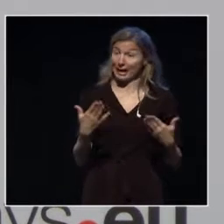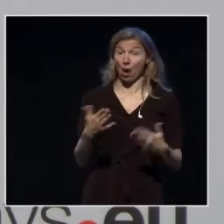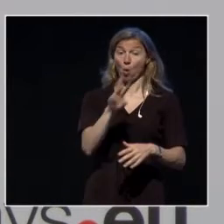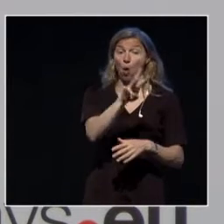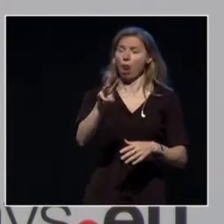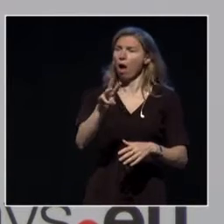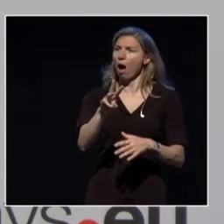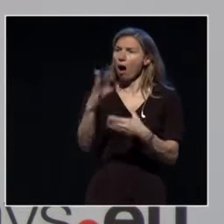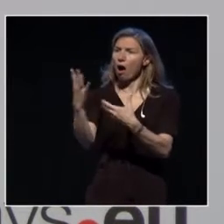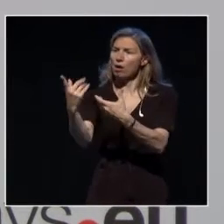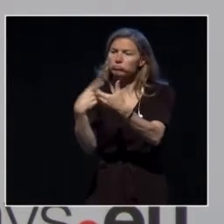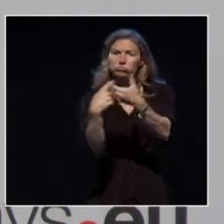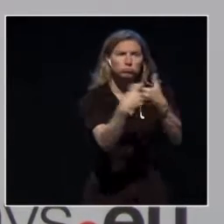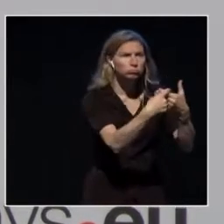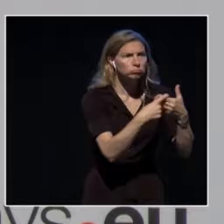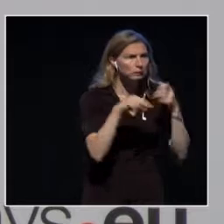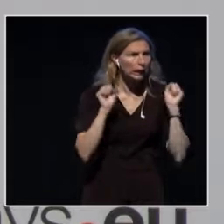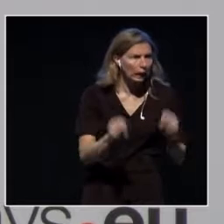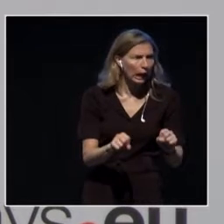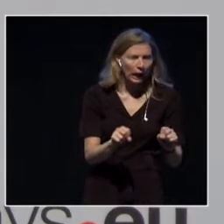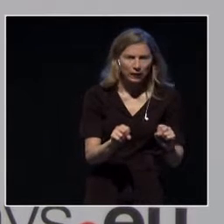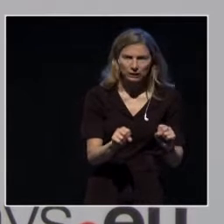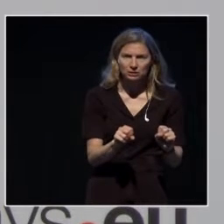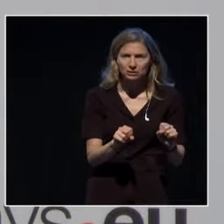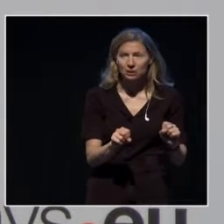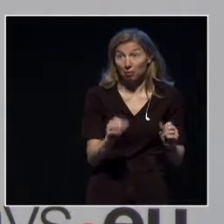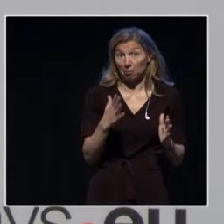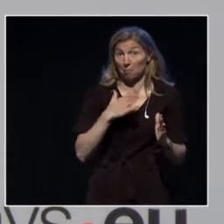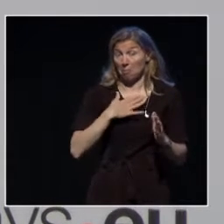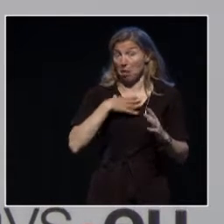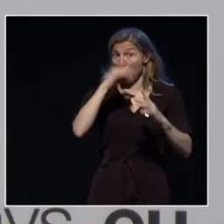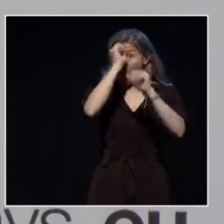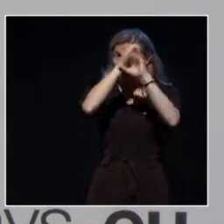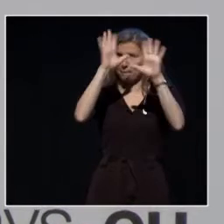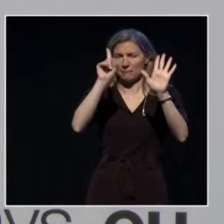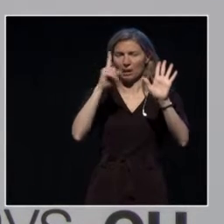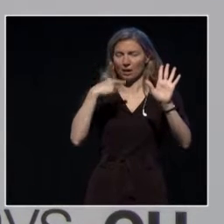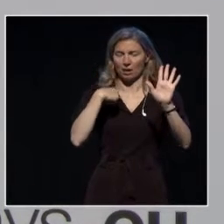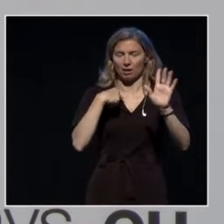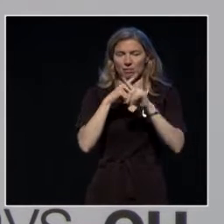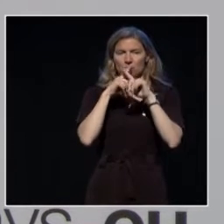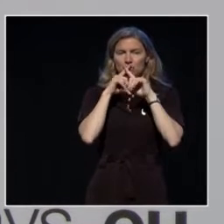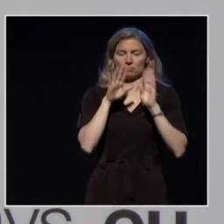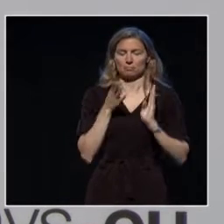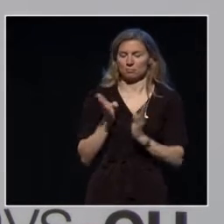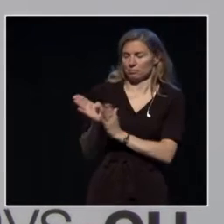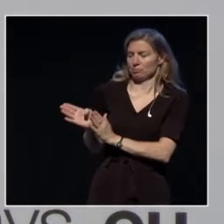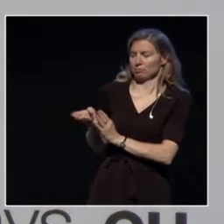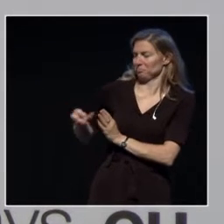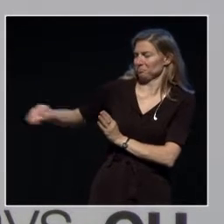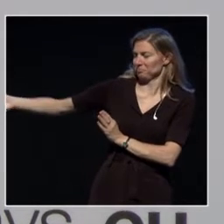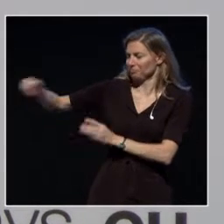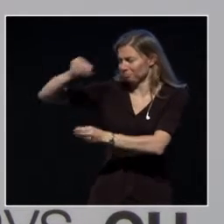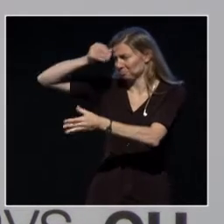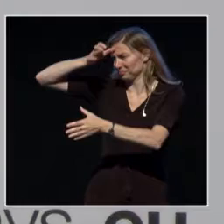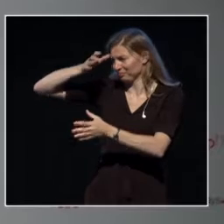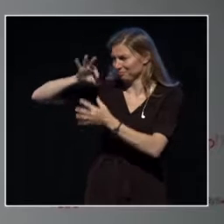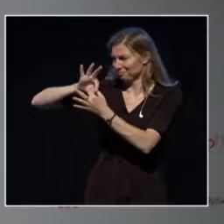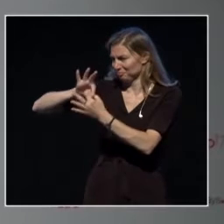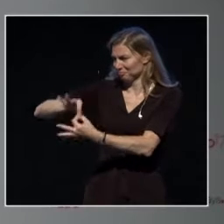my understanding. But I'm, again, going to defer to the real experts that are on this